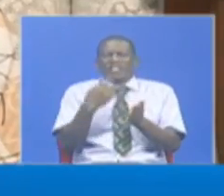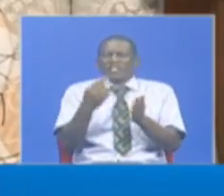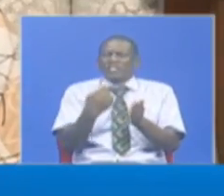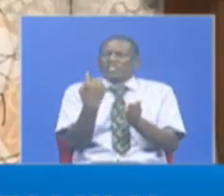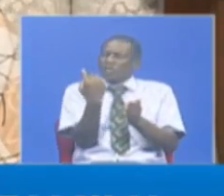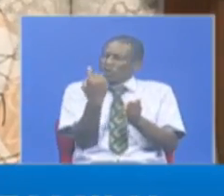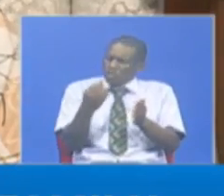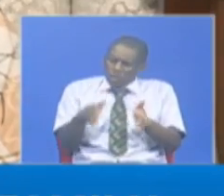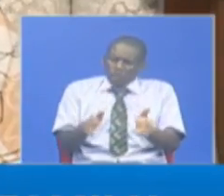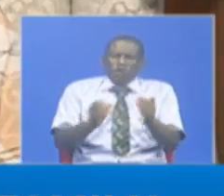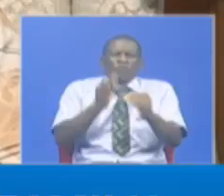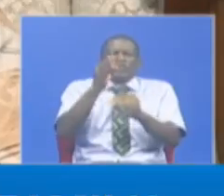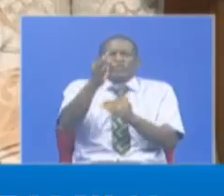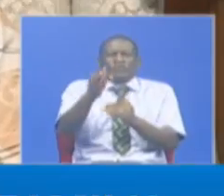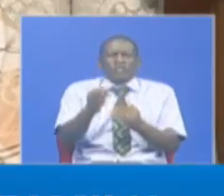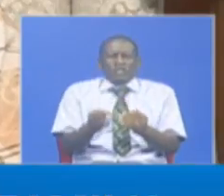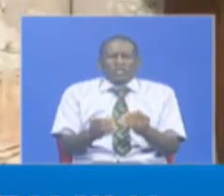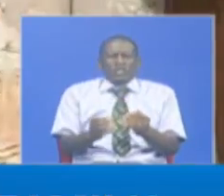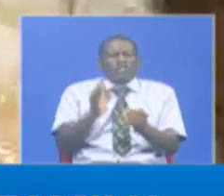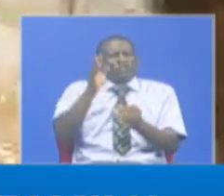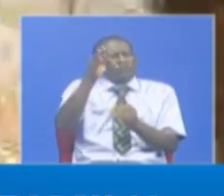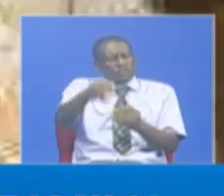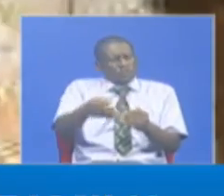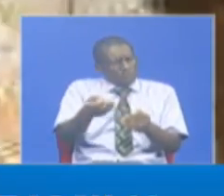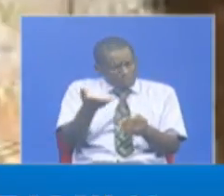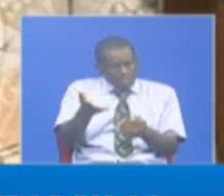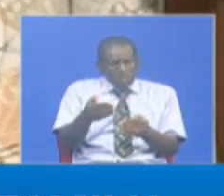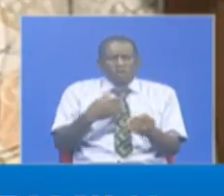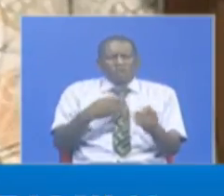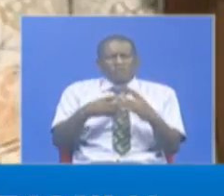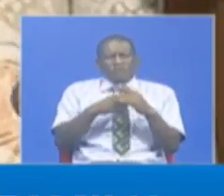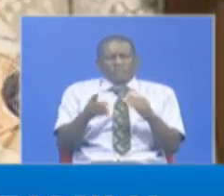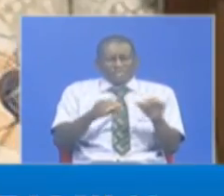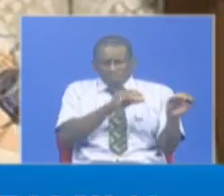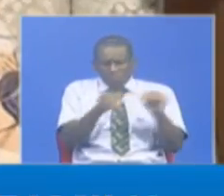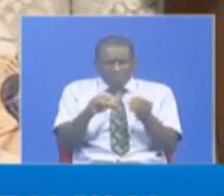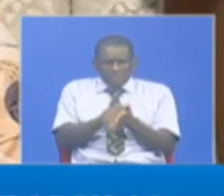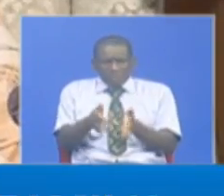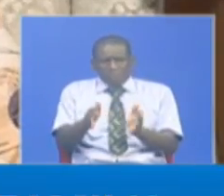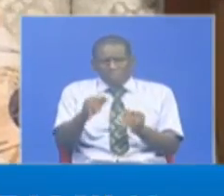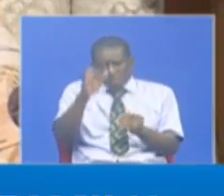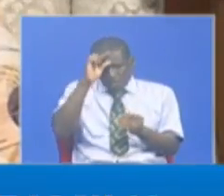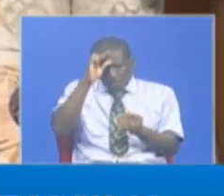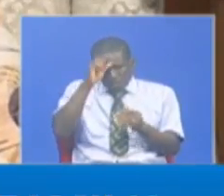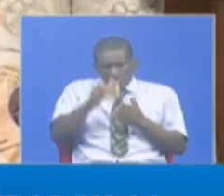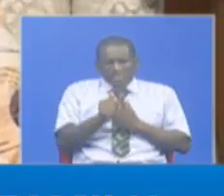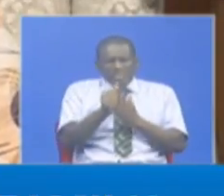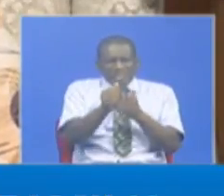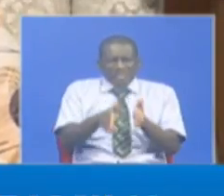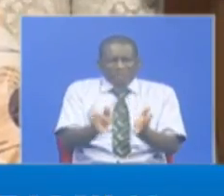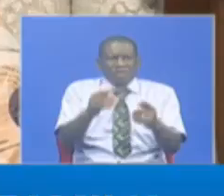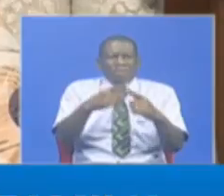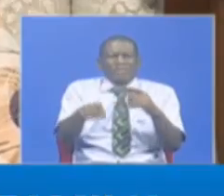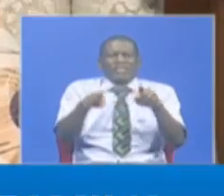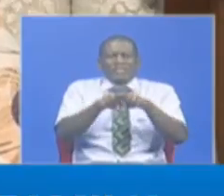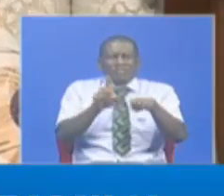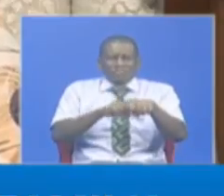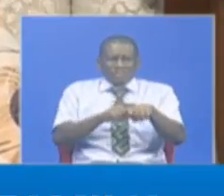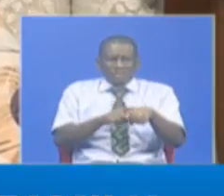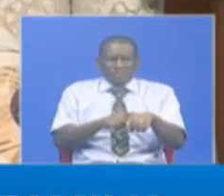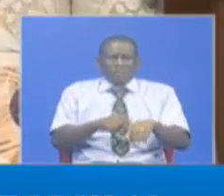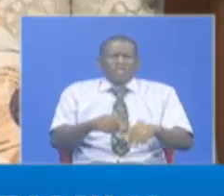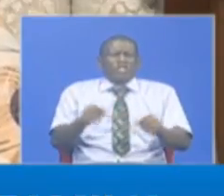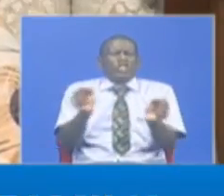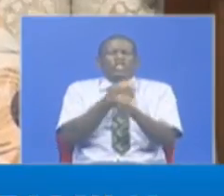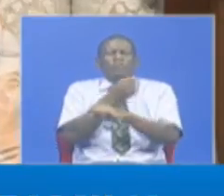want it now or in future, we have to start moving that side. Government is leading the way, but at the same time, it cannot be